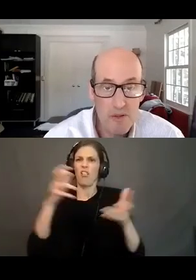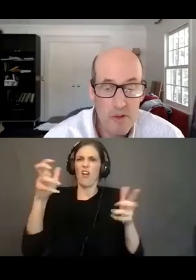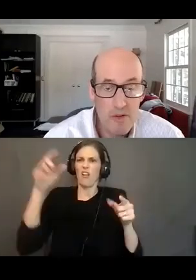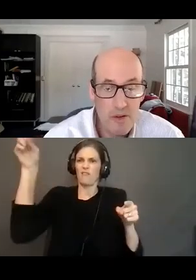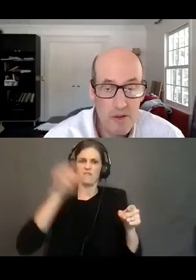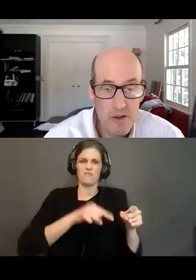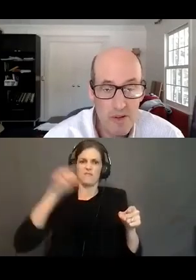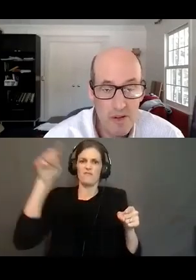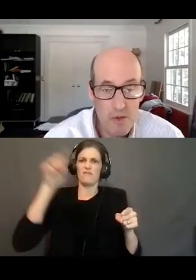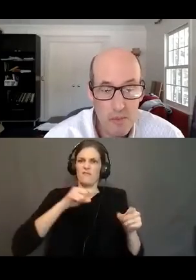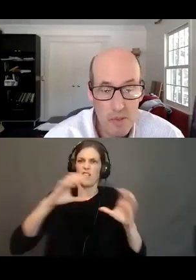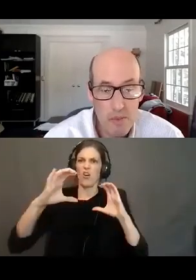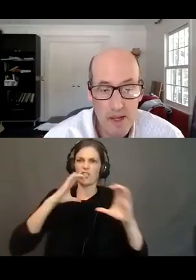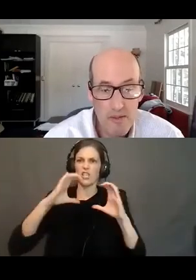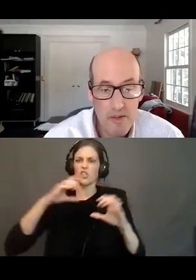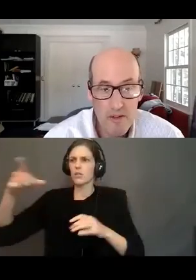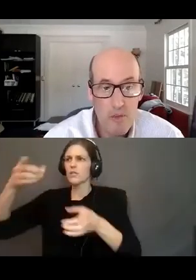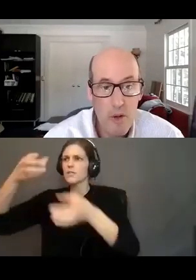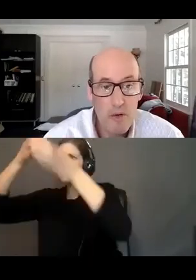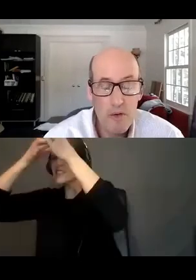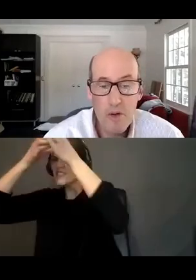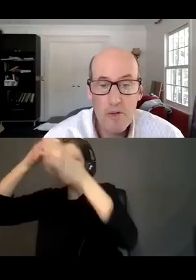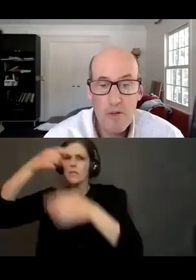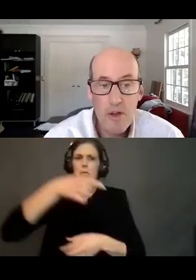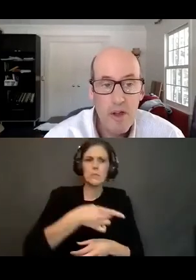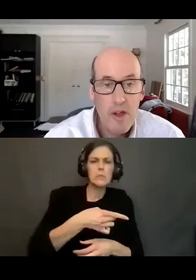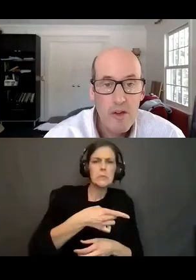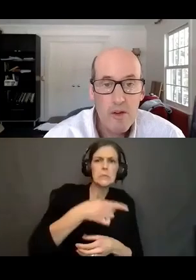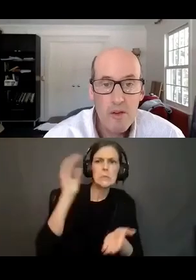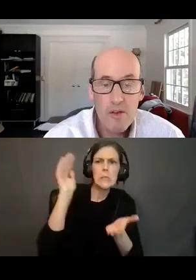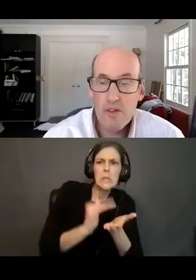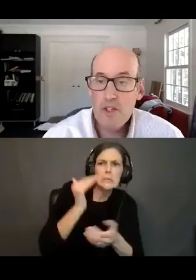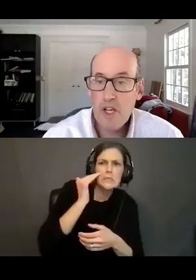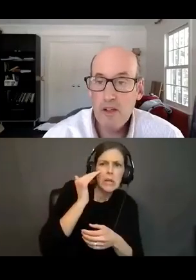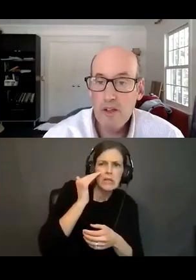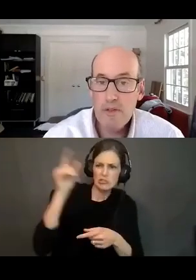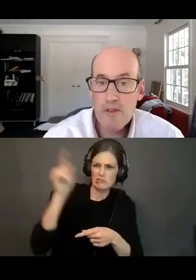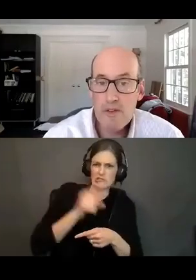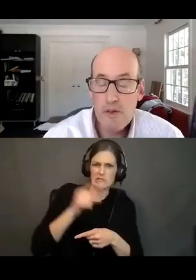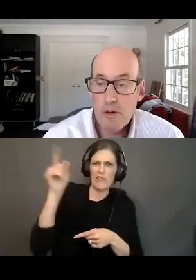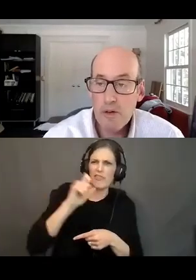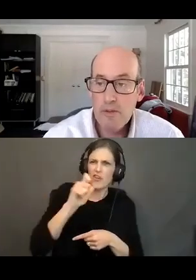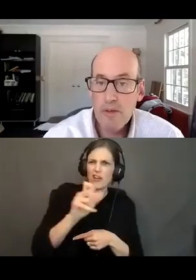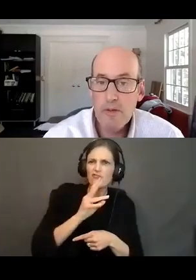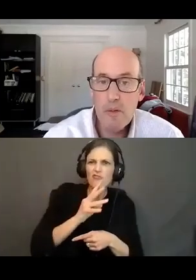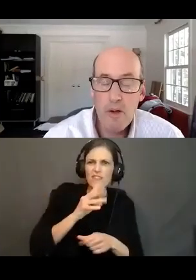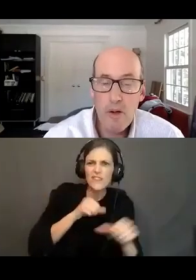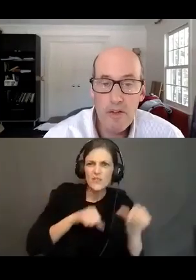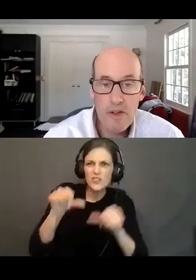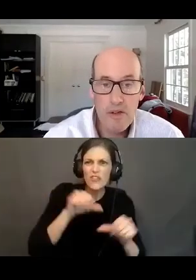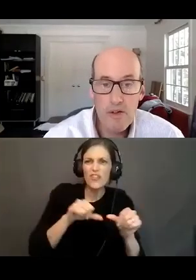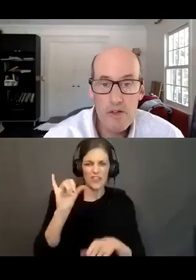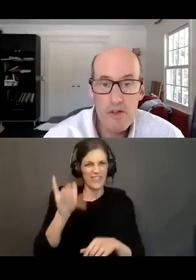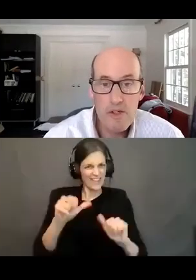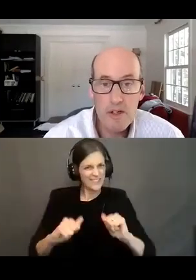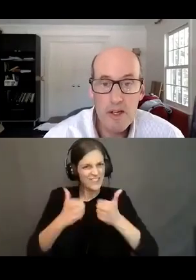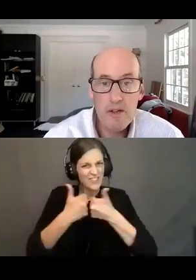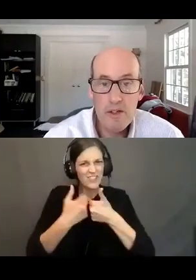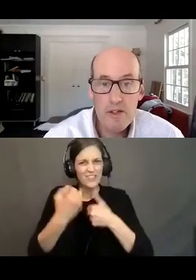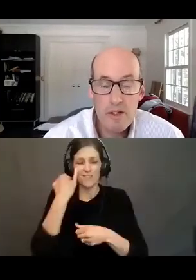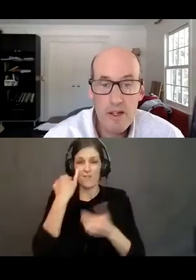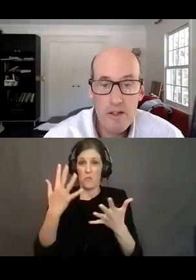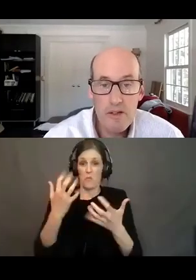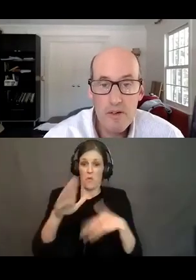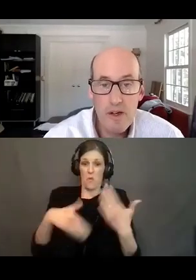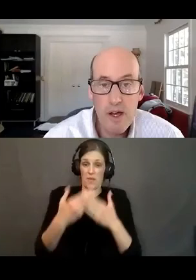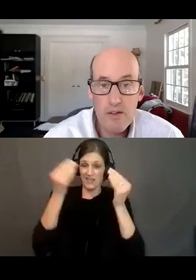between the folks here and here, and these people have kind of smaller nodes. So this is a challenge for the school. If we want all the teachers to use technology,